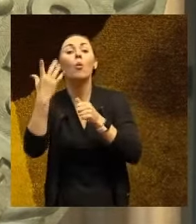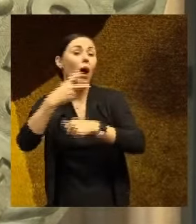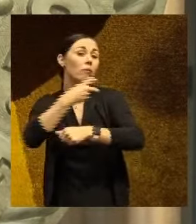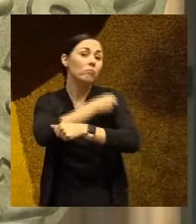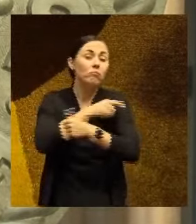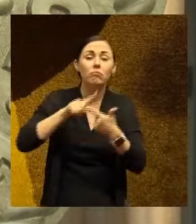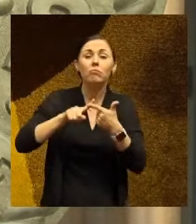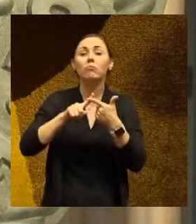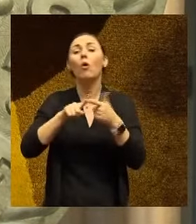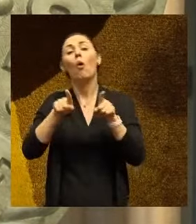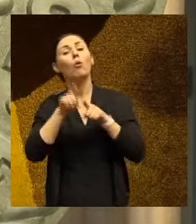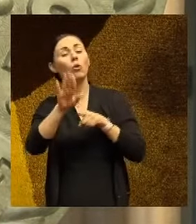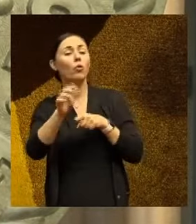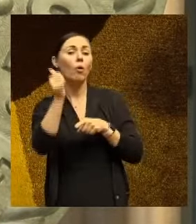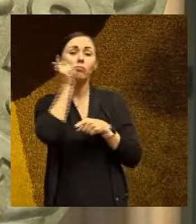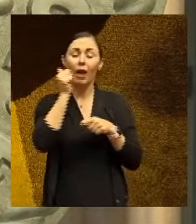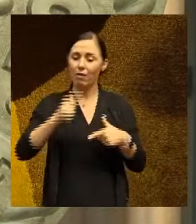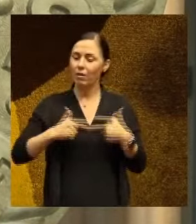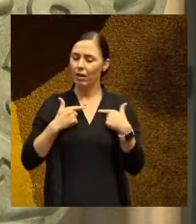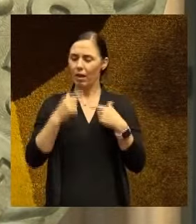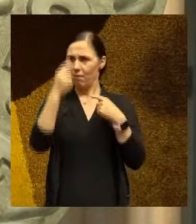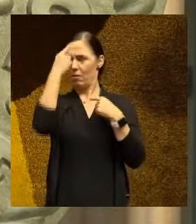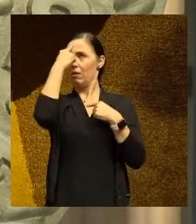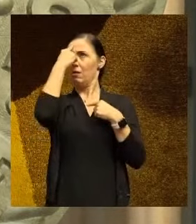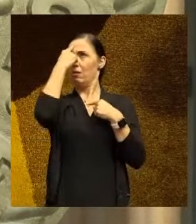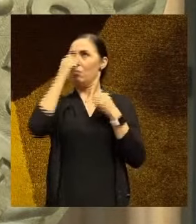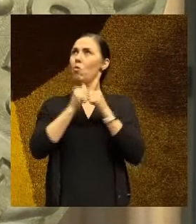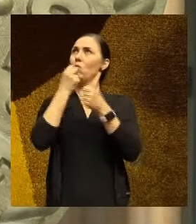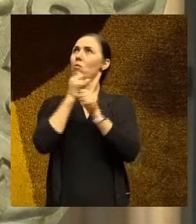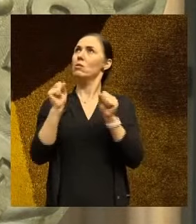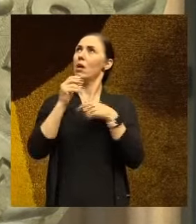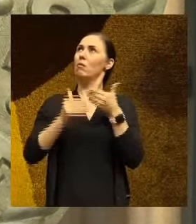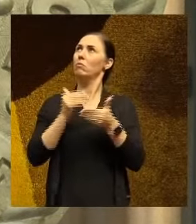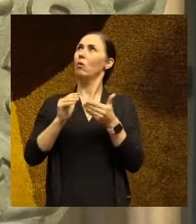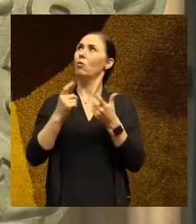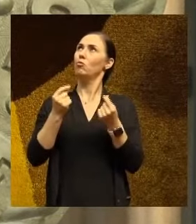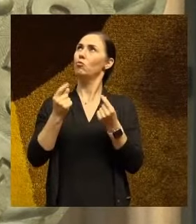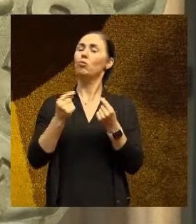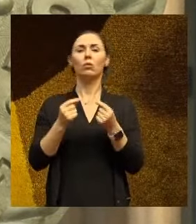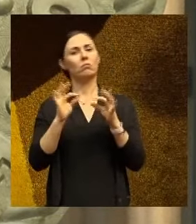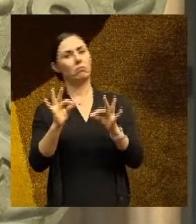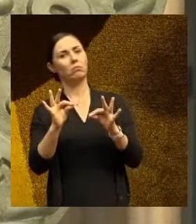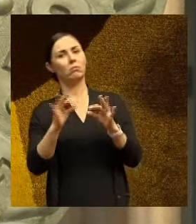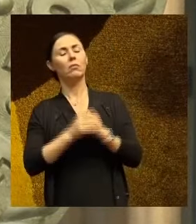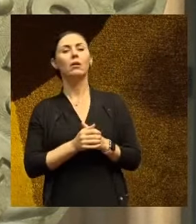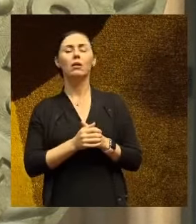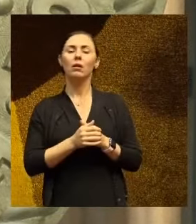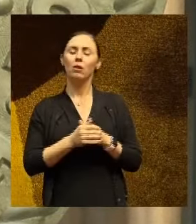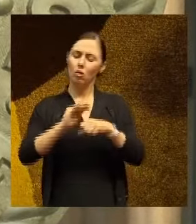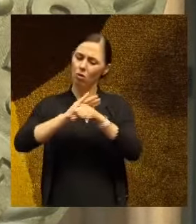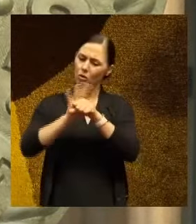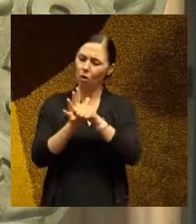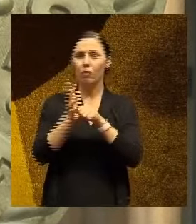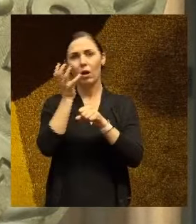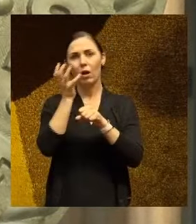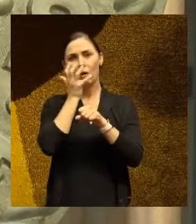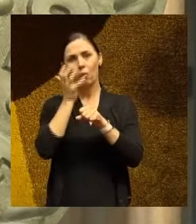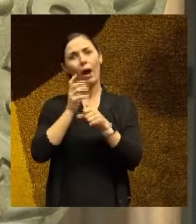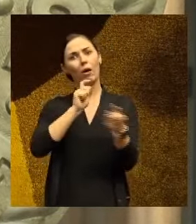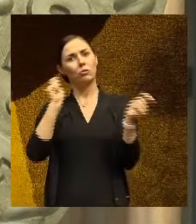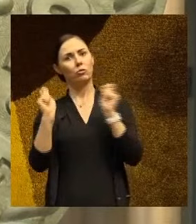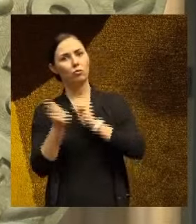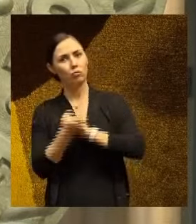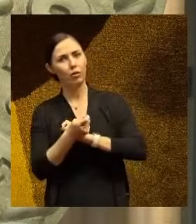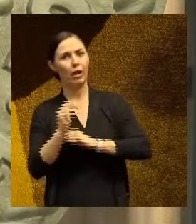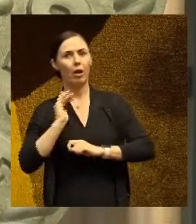daily lives responsibly. This pandemic is redefining us as a generation